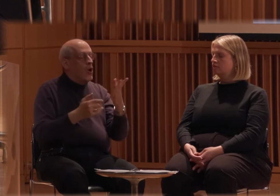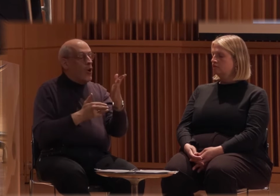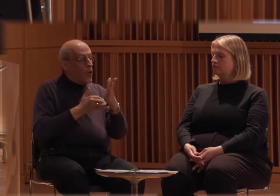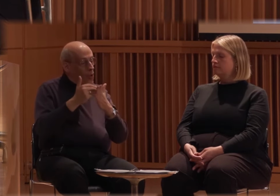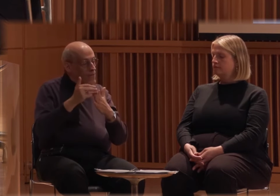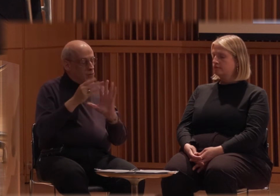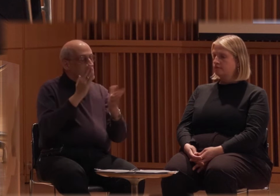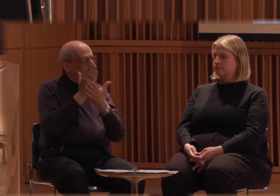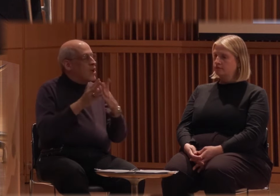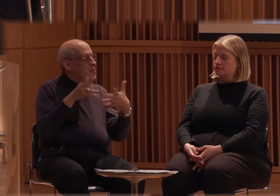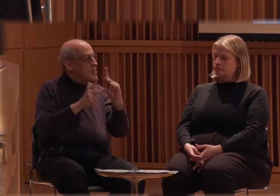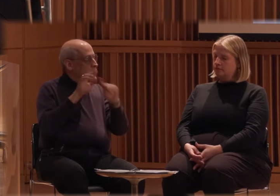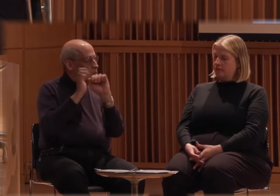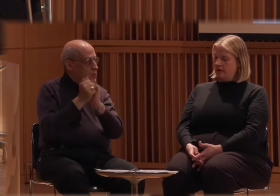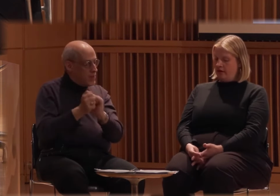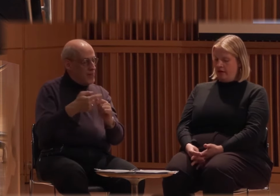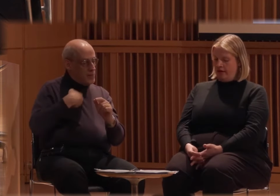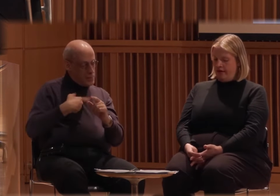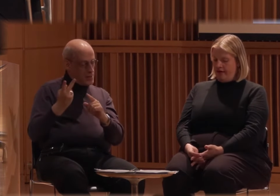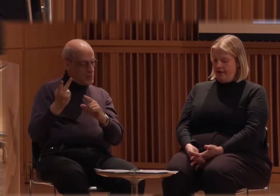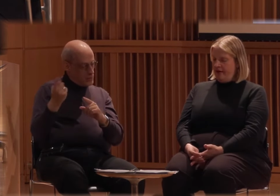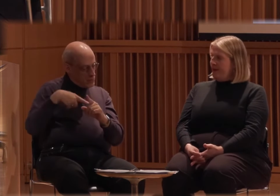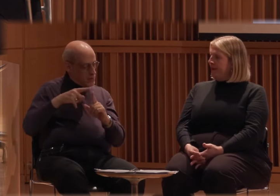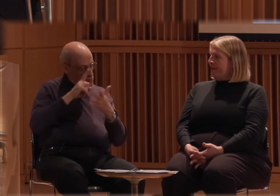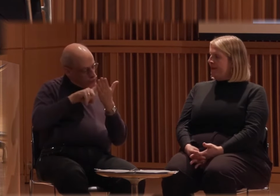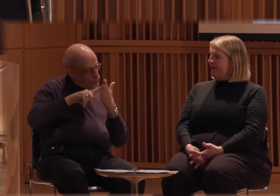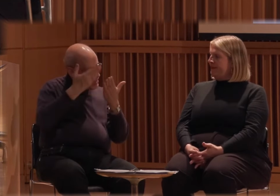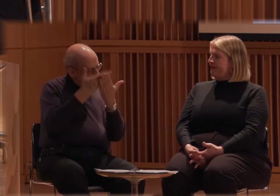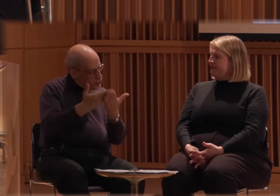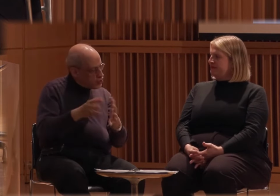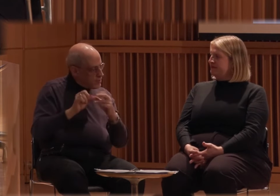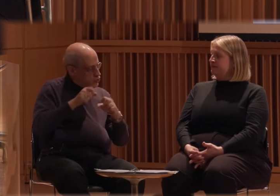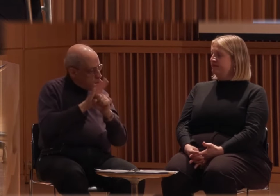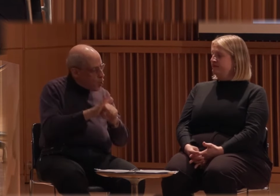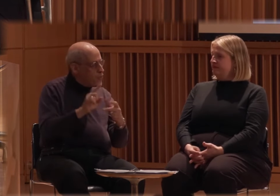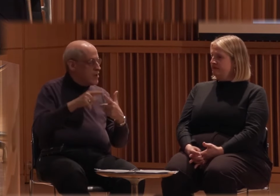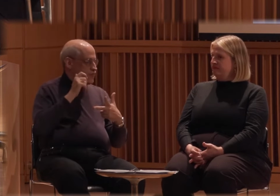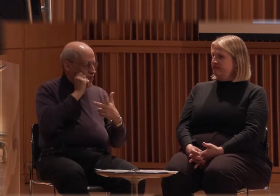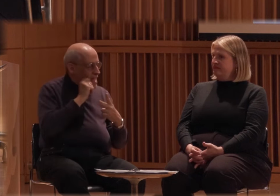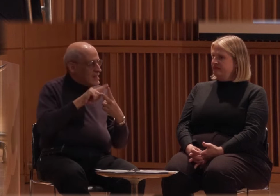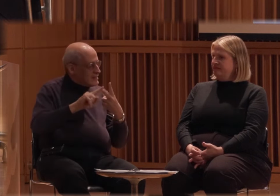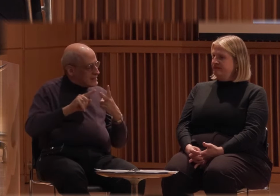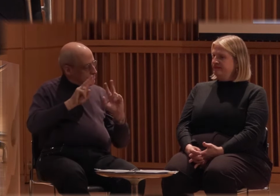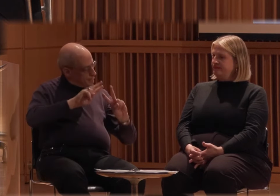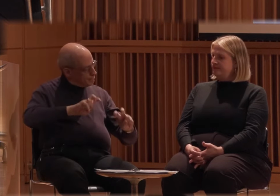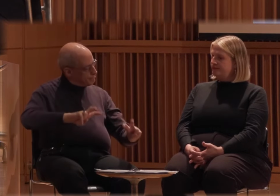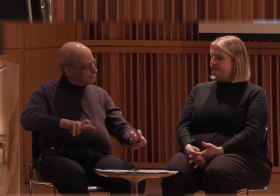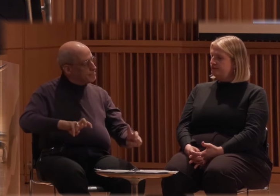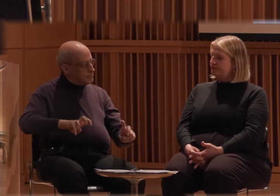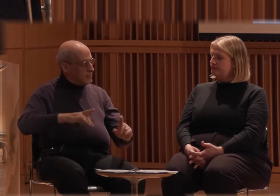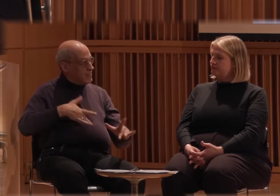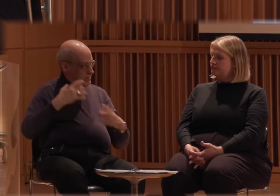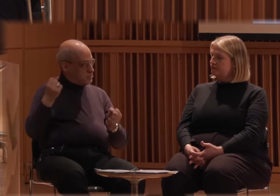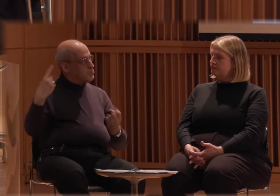A couple colleagues and I actually went through all the literature and data on COVID and race, and this actually really